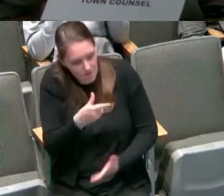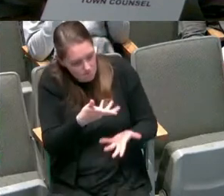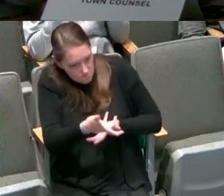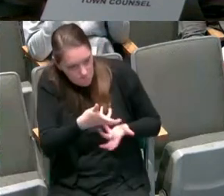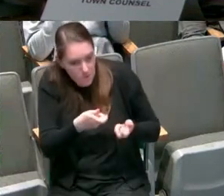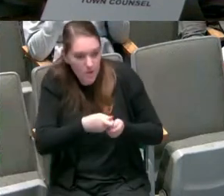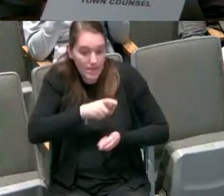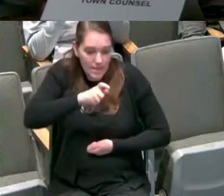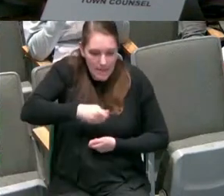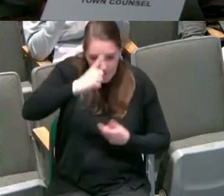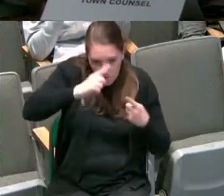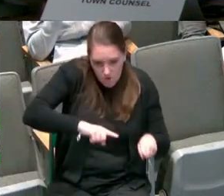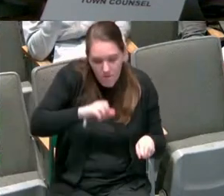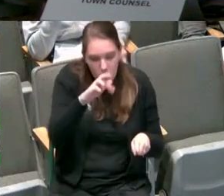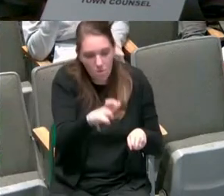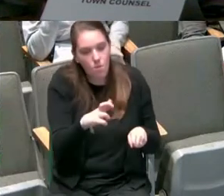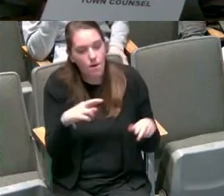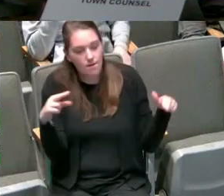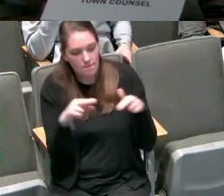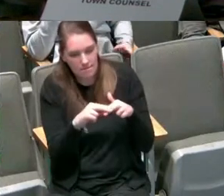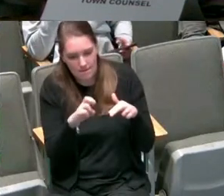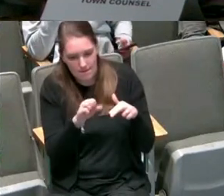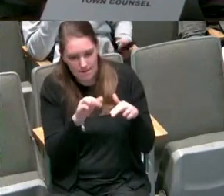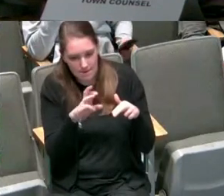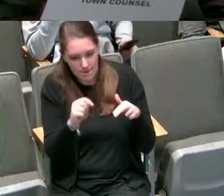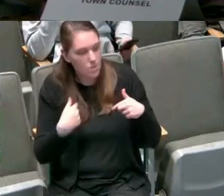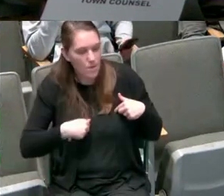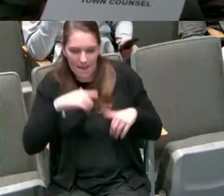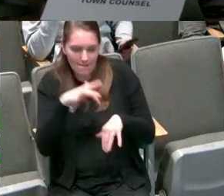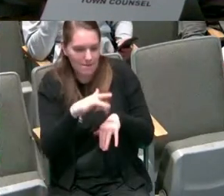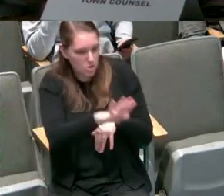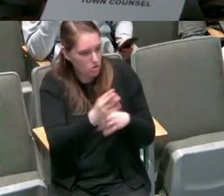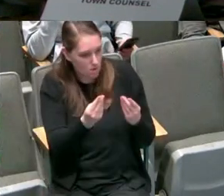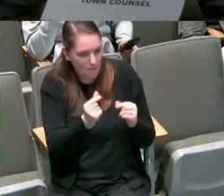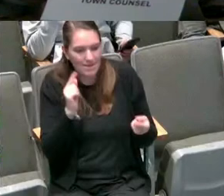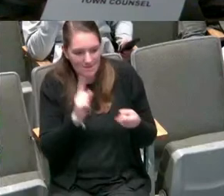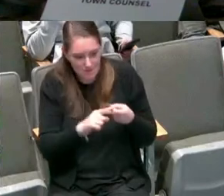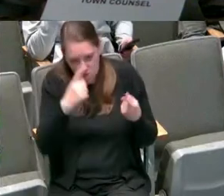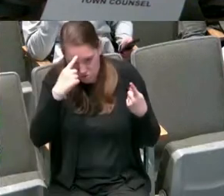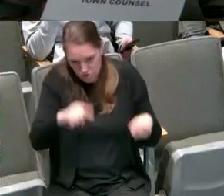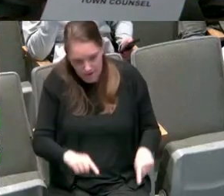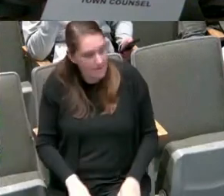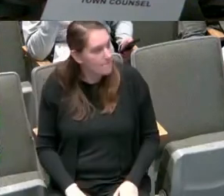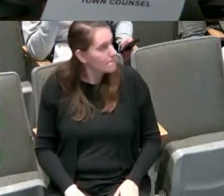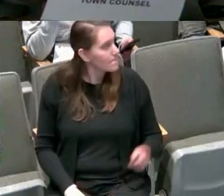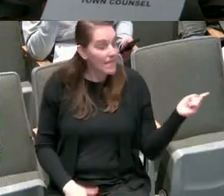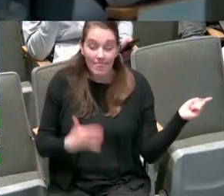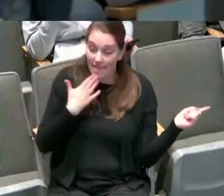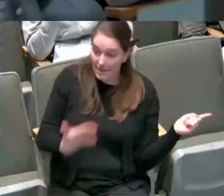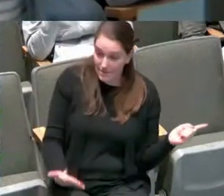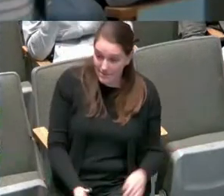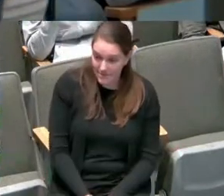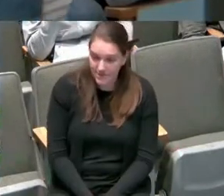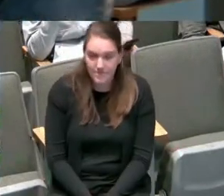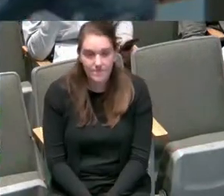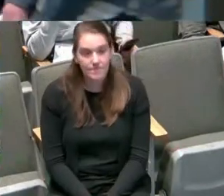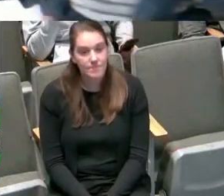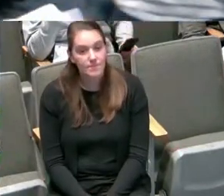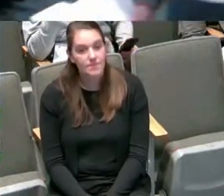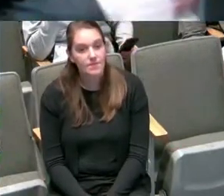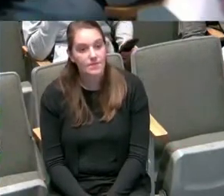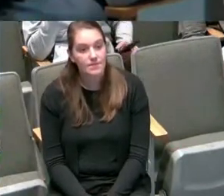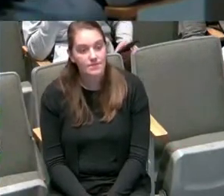gift agreement or the terms of the easement we can't come on to your property until you agree to that thank you